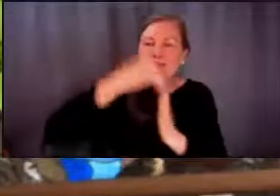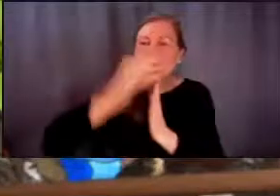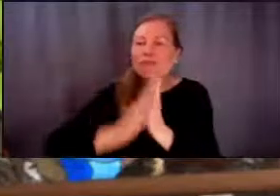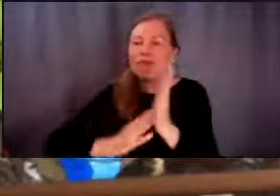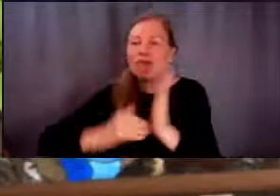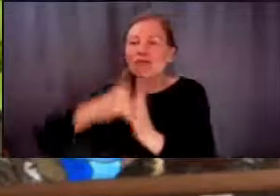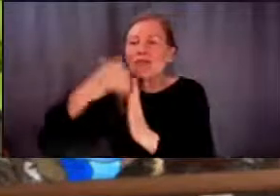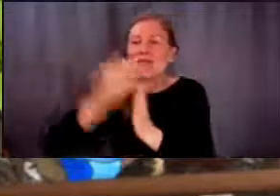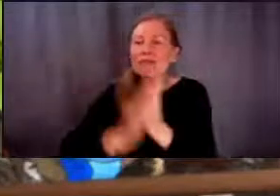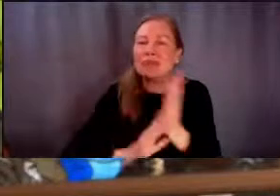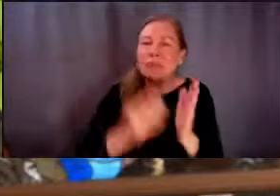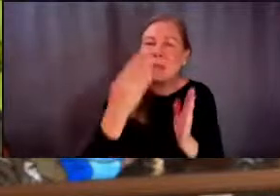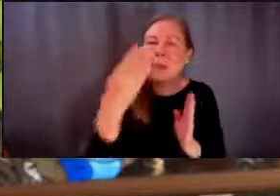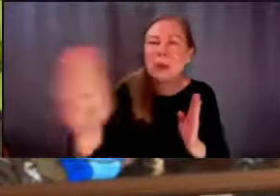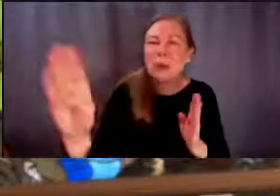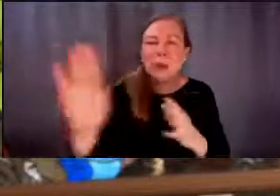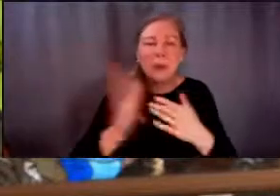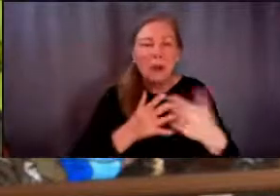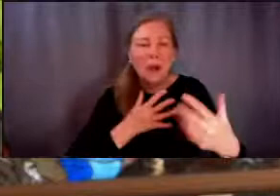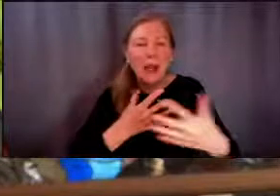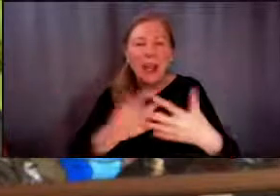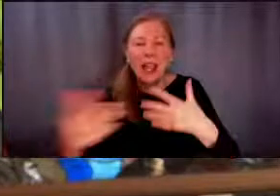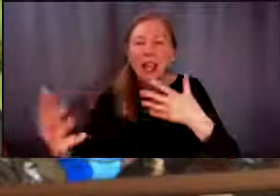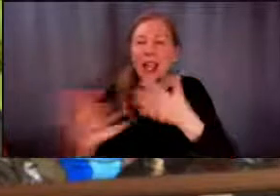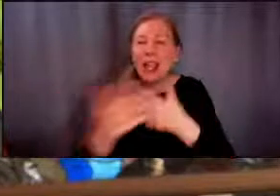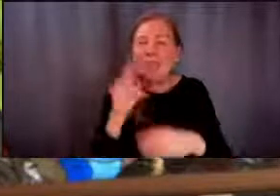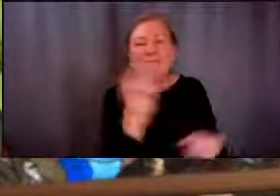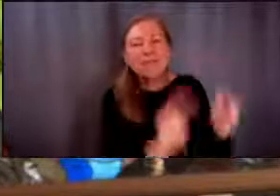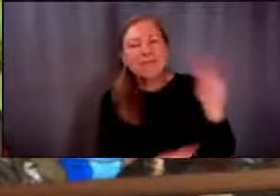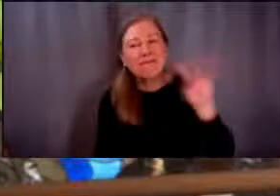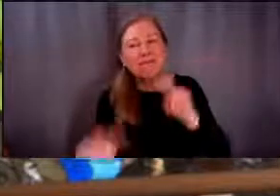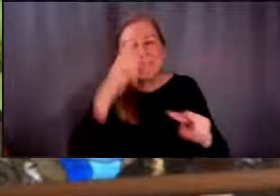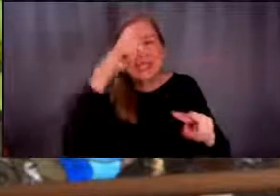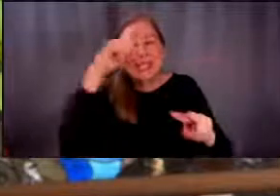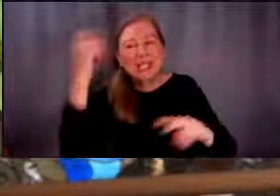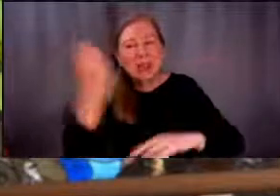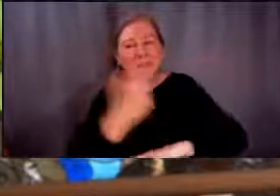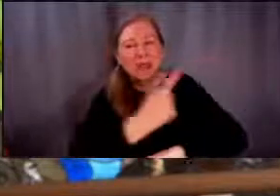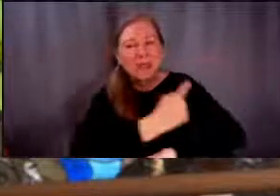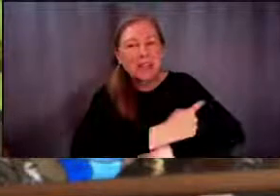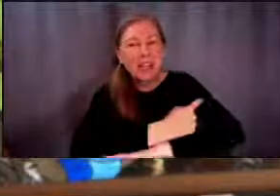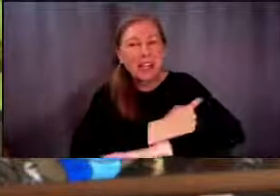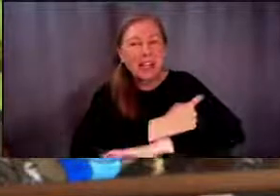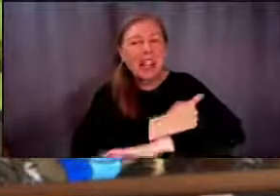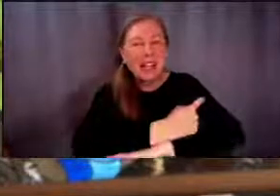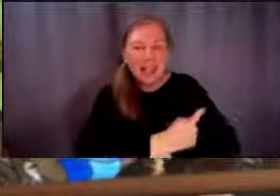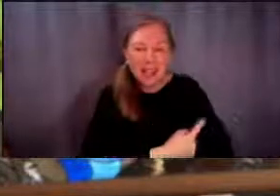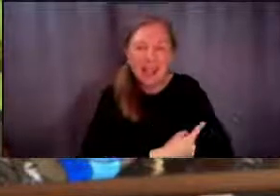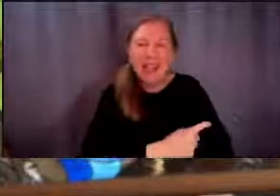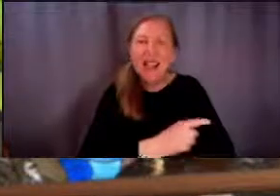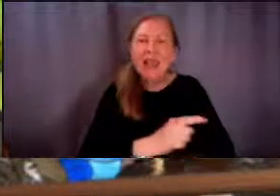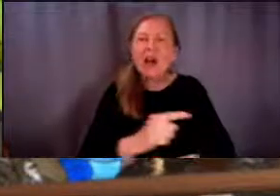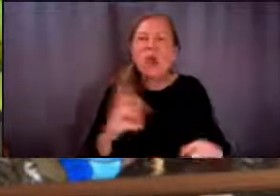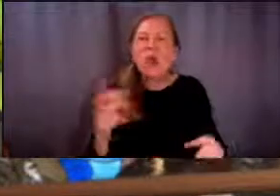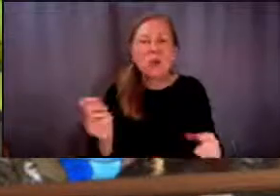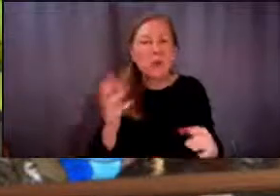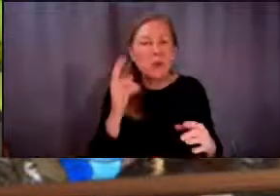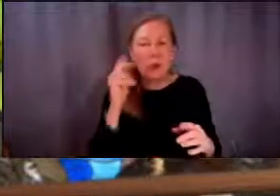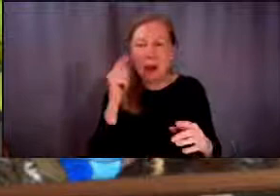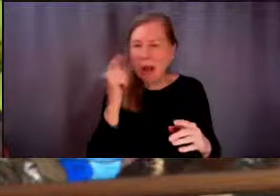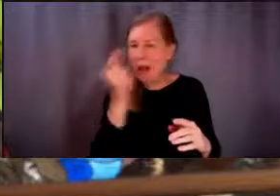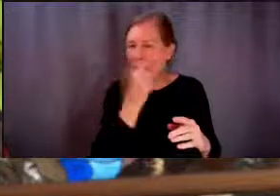Look out on a summer's day. With eyes that know the darkness in my soul.